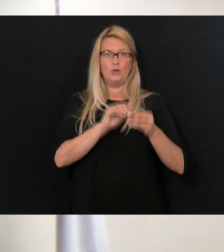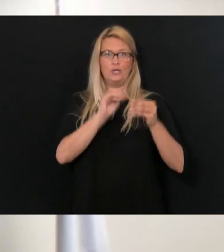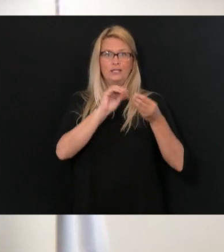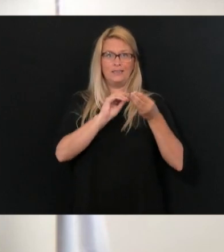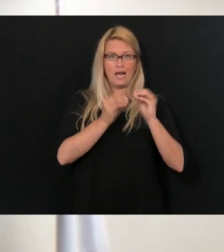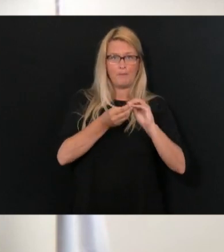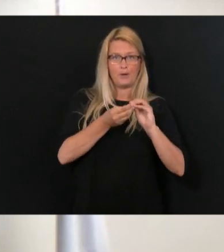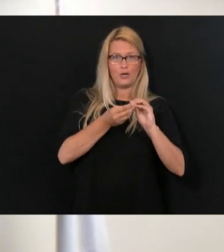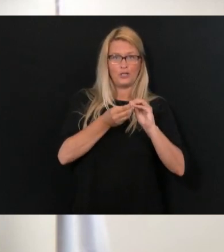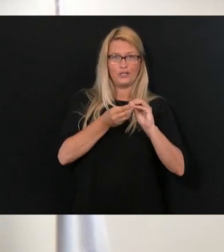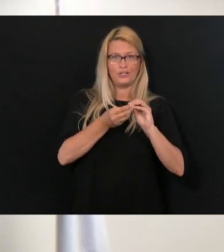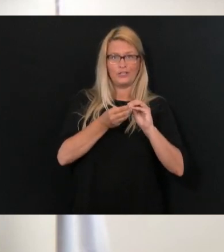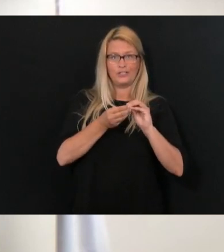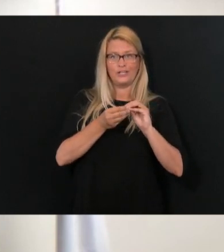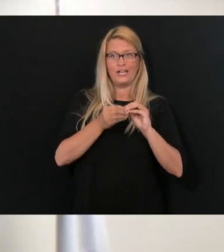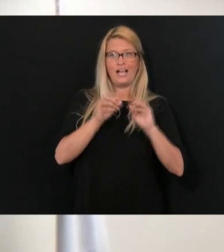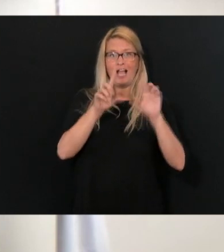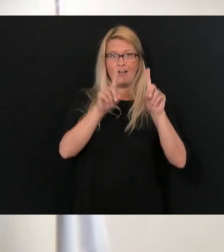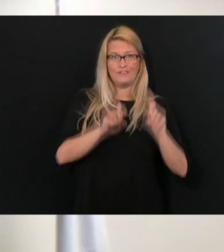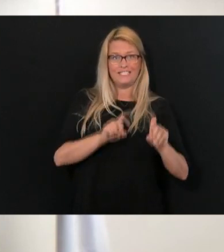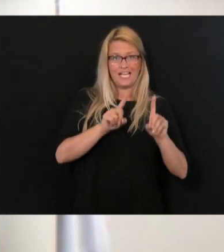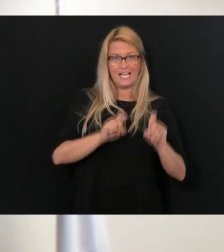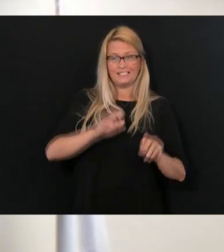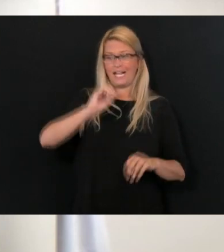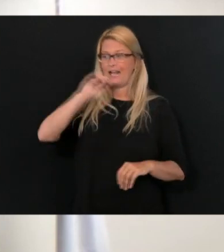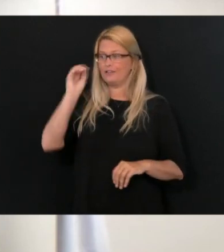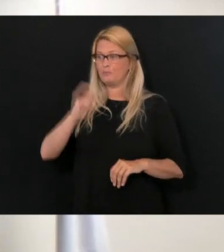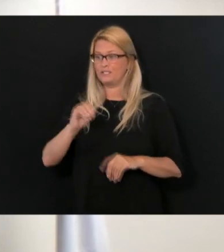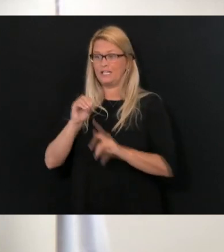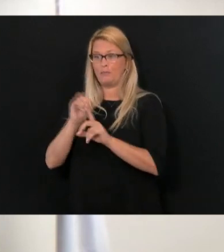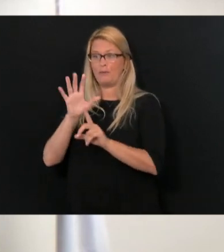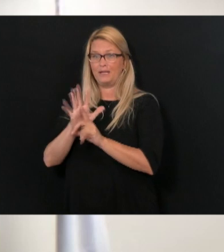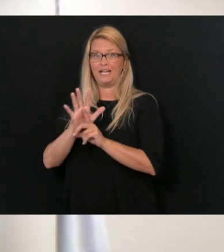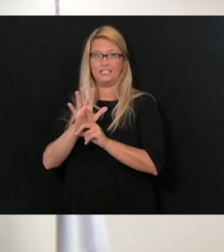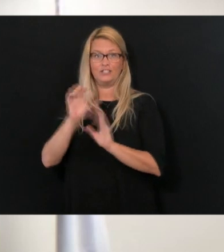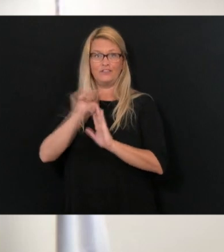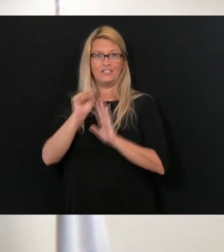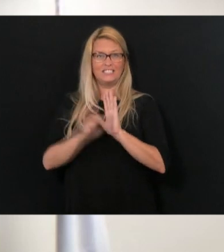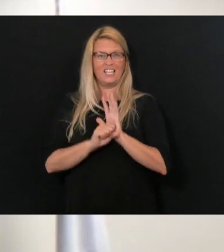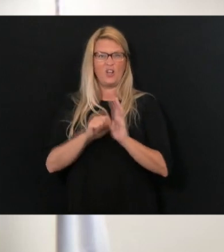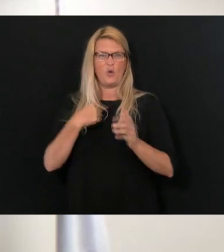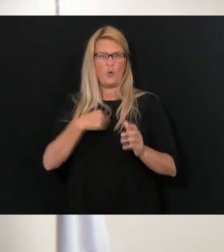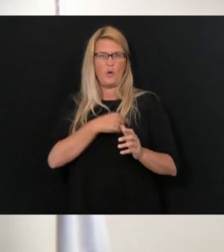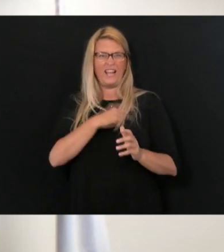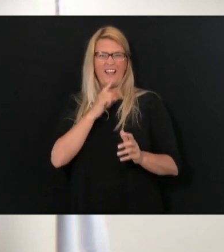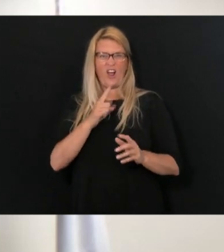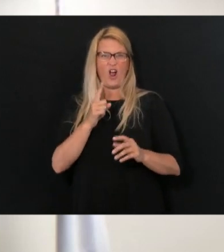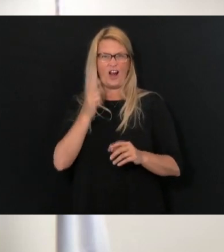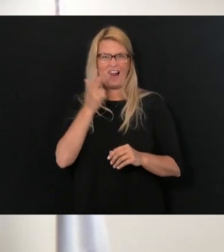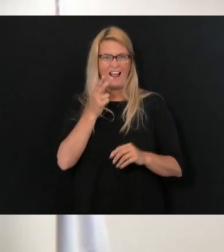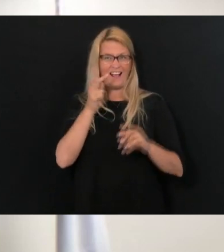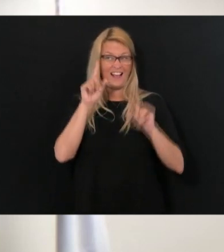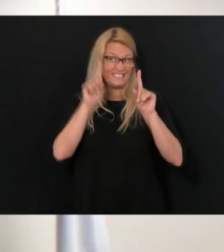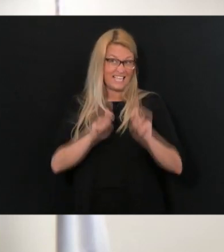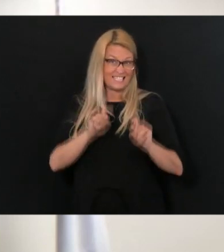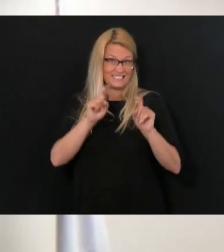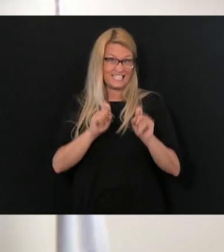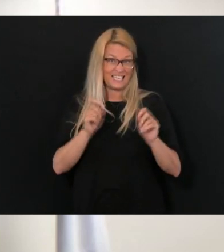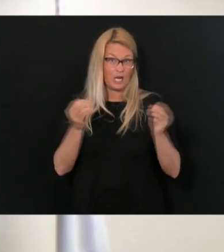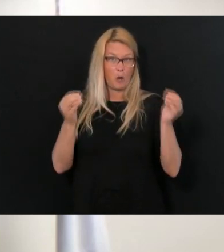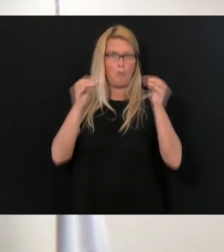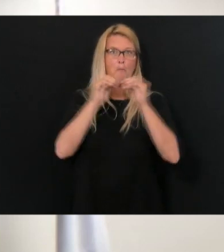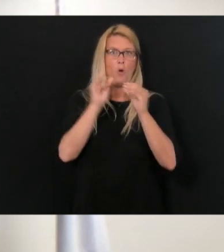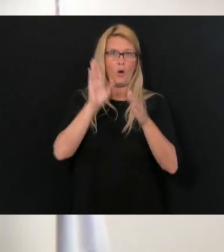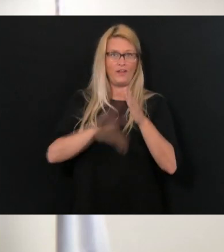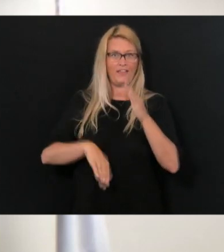as a percentage of the population of our state, we actually are testing at a higher rate than the national